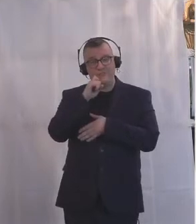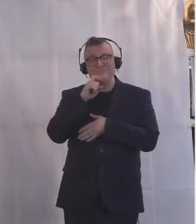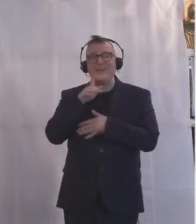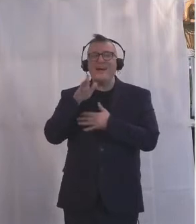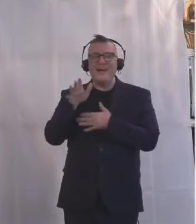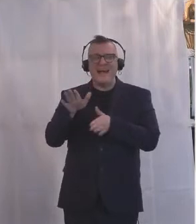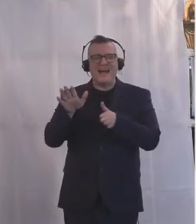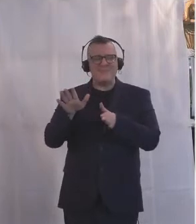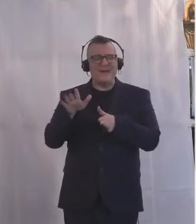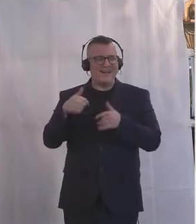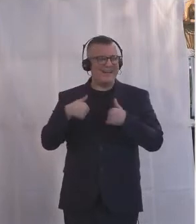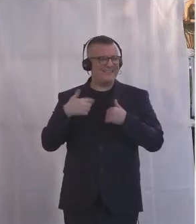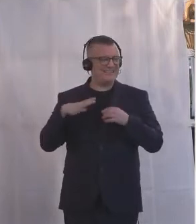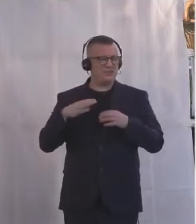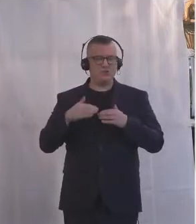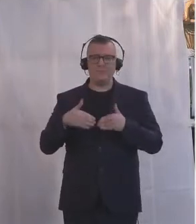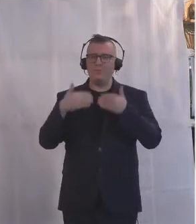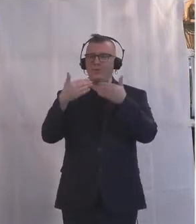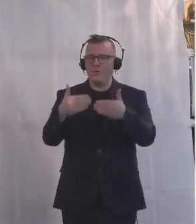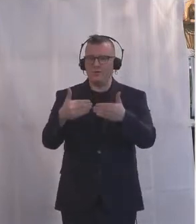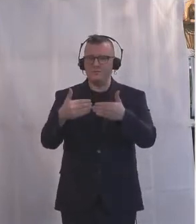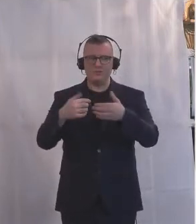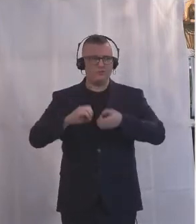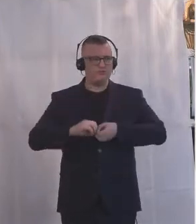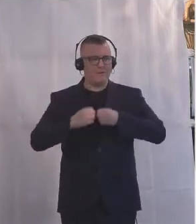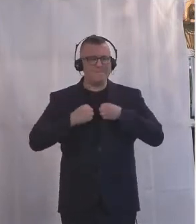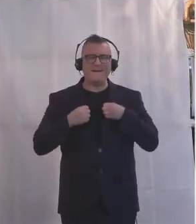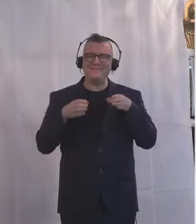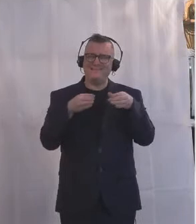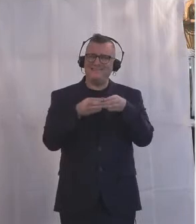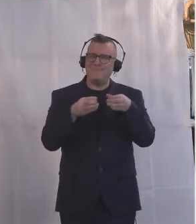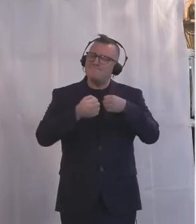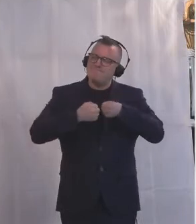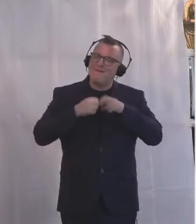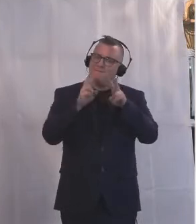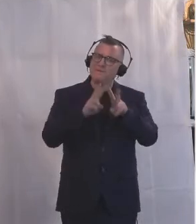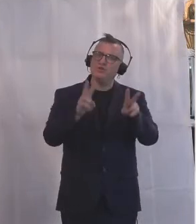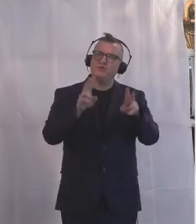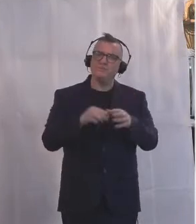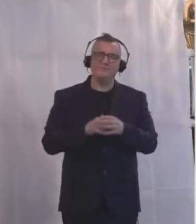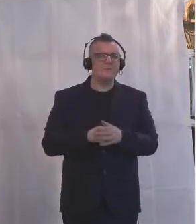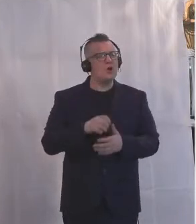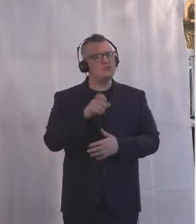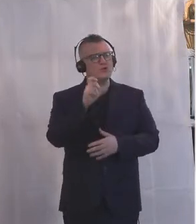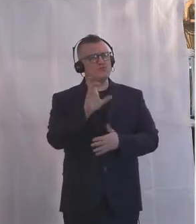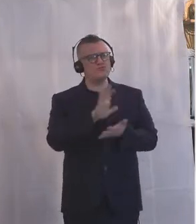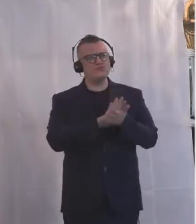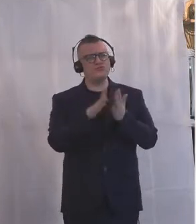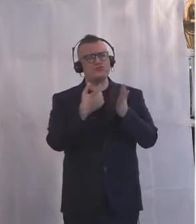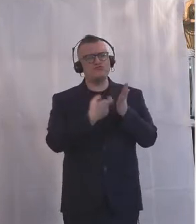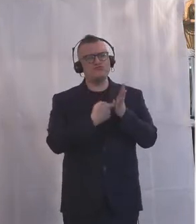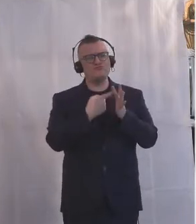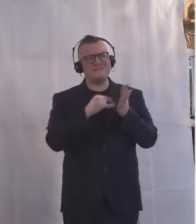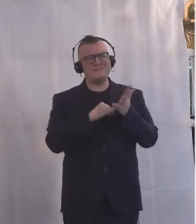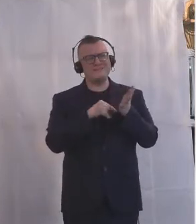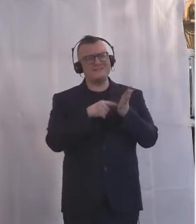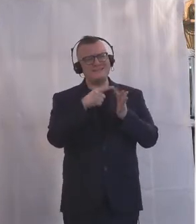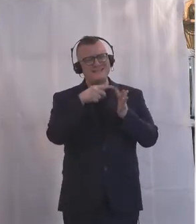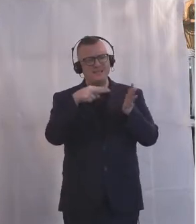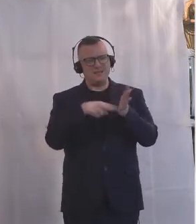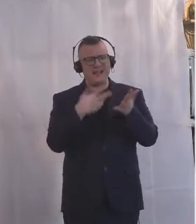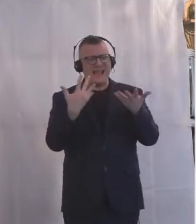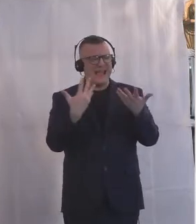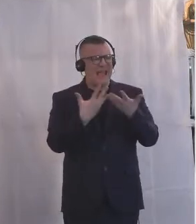just have my own team and my own little vision. That's great. And Christine, how did you balance that between FTEs and